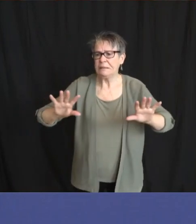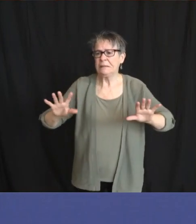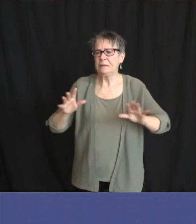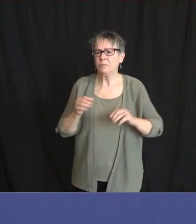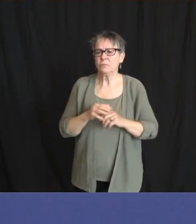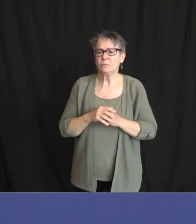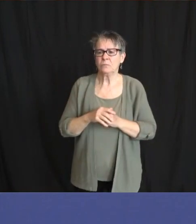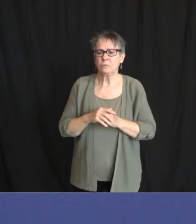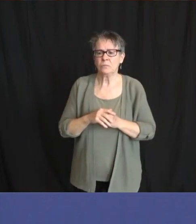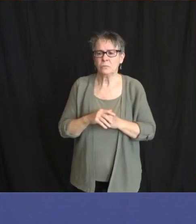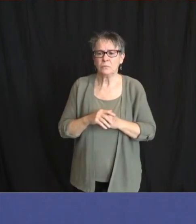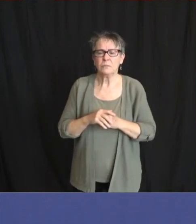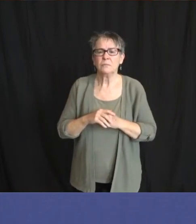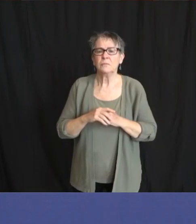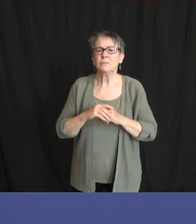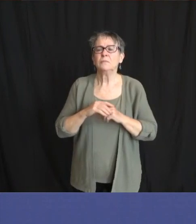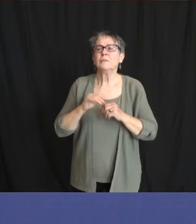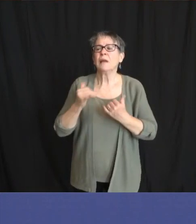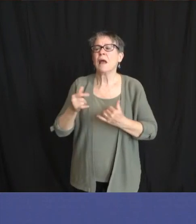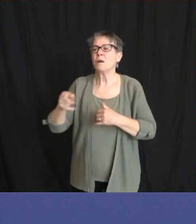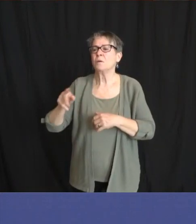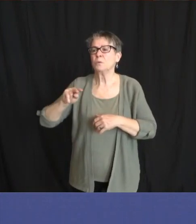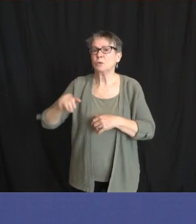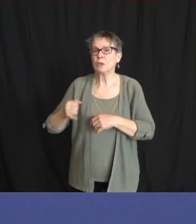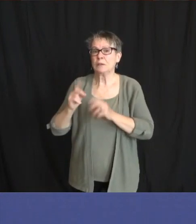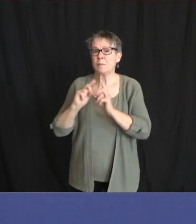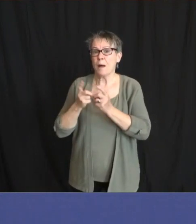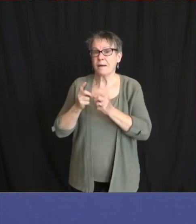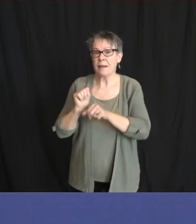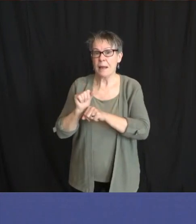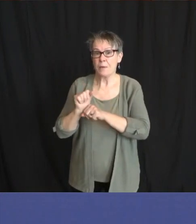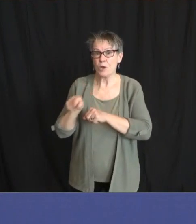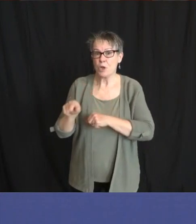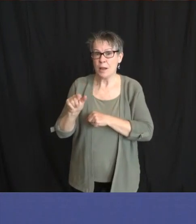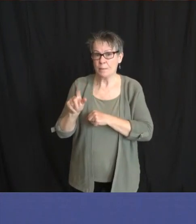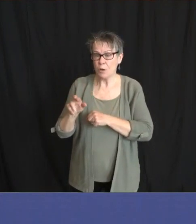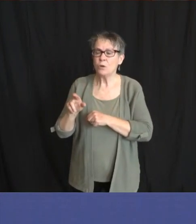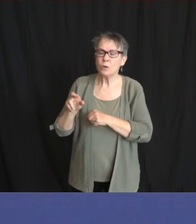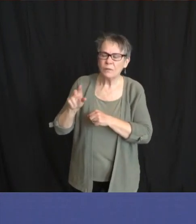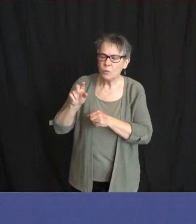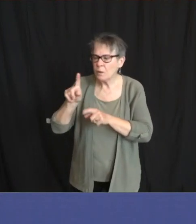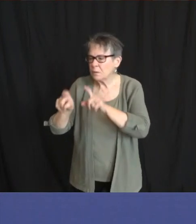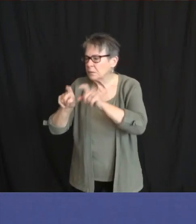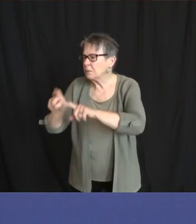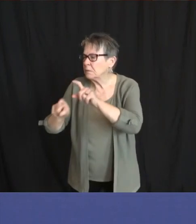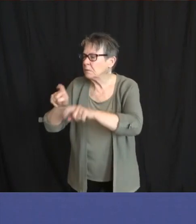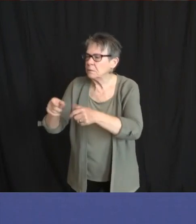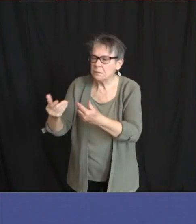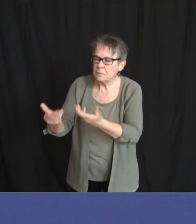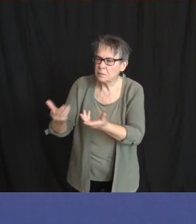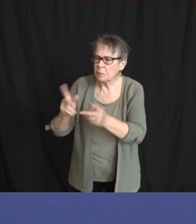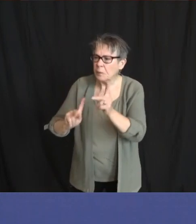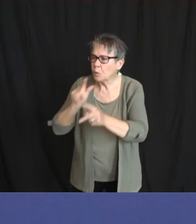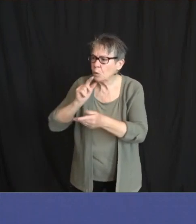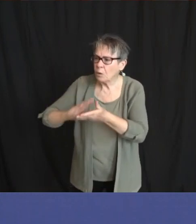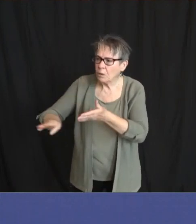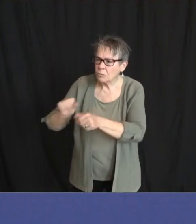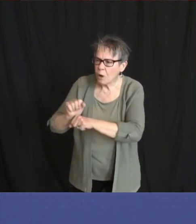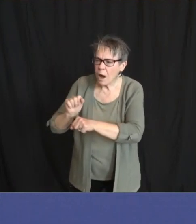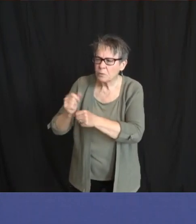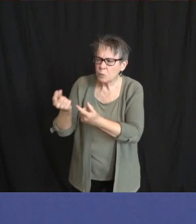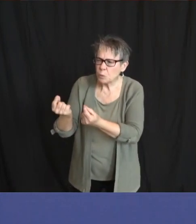follow-up. Elise, good afternoon. Good afternoon. Mark Pieterski, who oversaw the veterans'